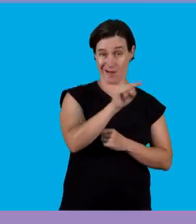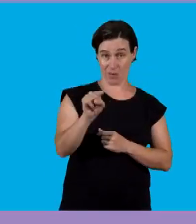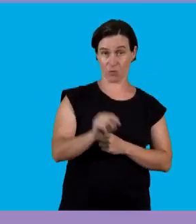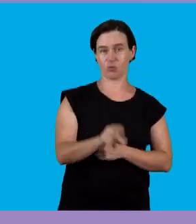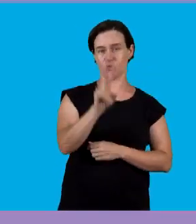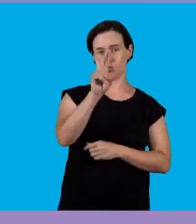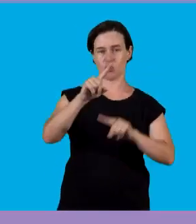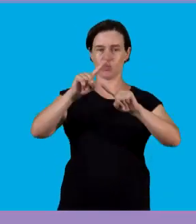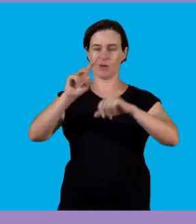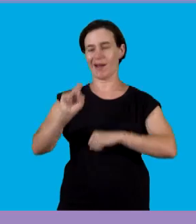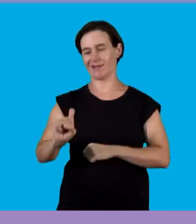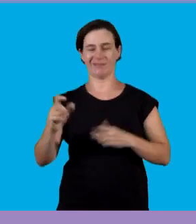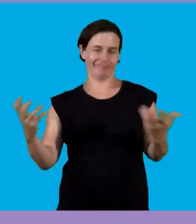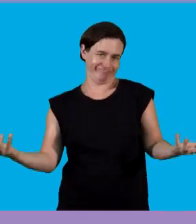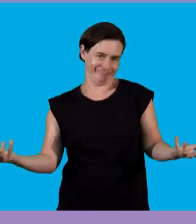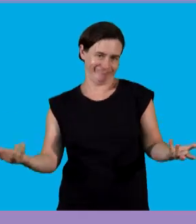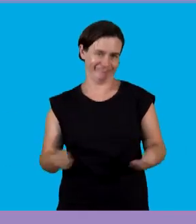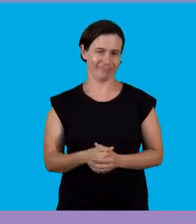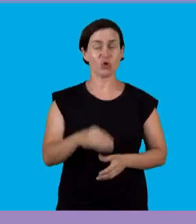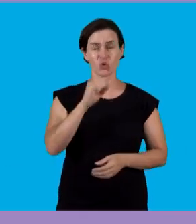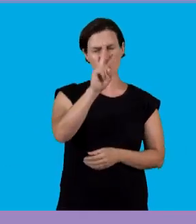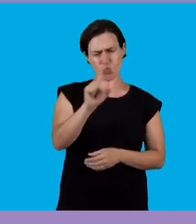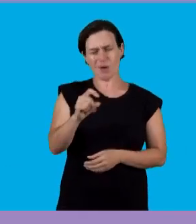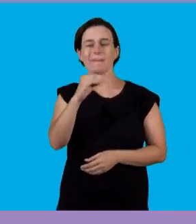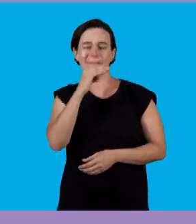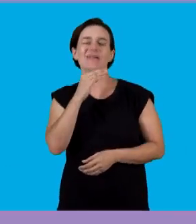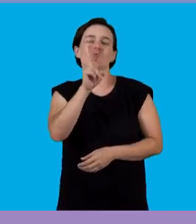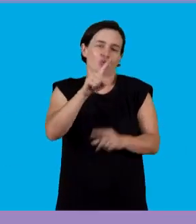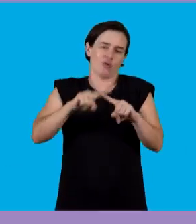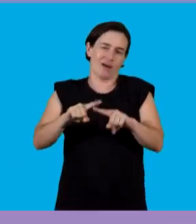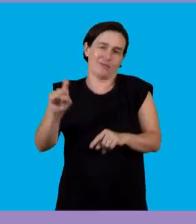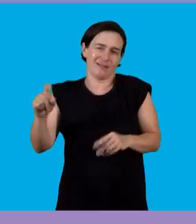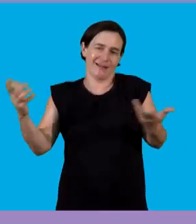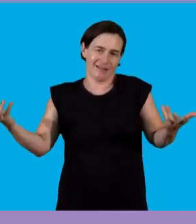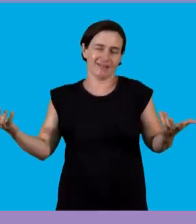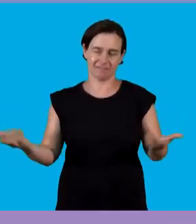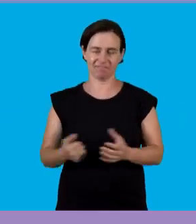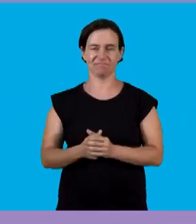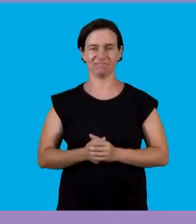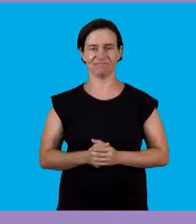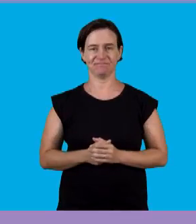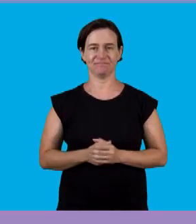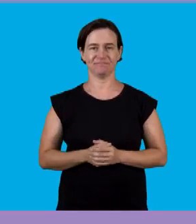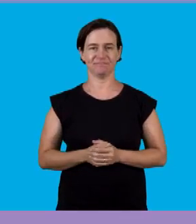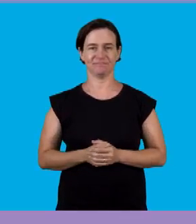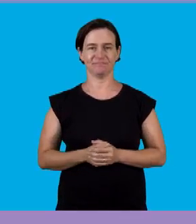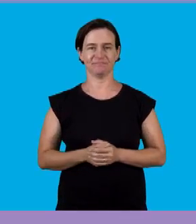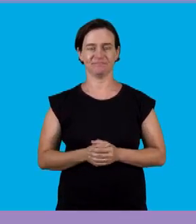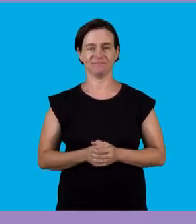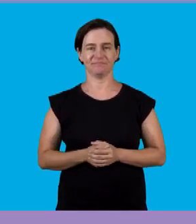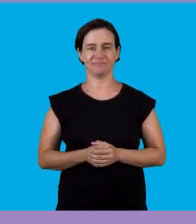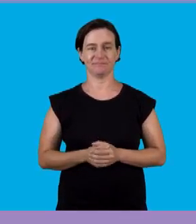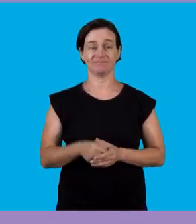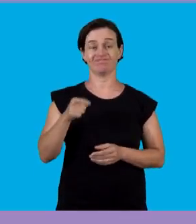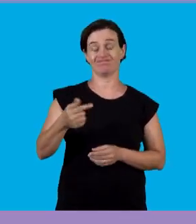to 2x, because of course 2x just means 2 multiplied by x.